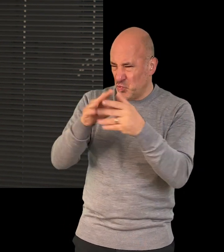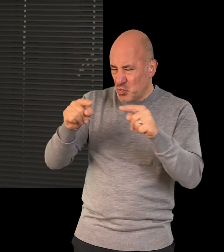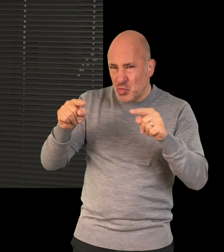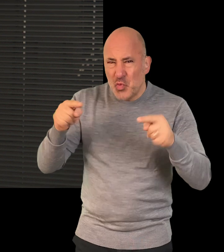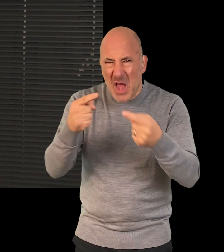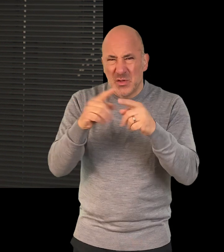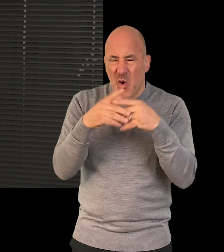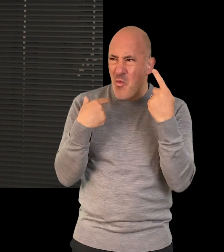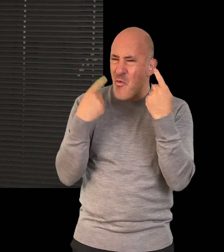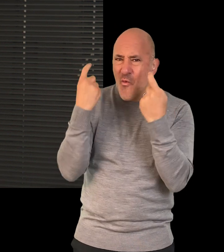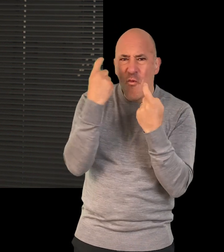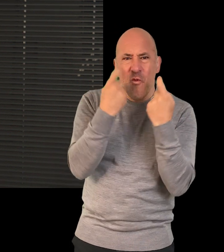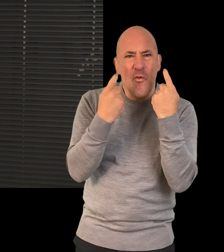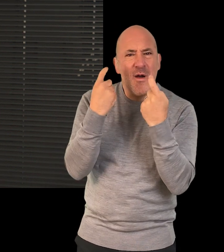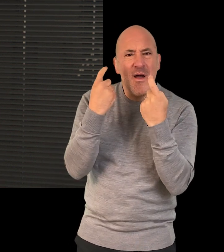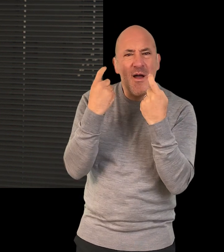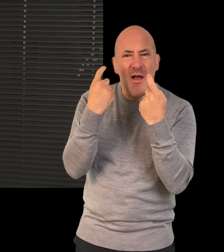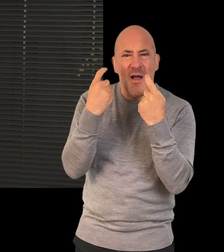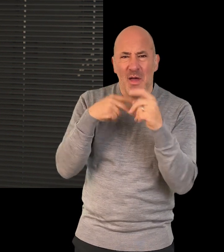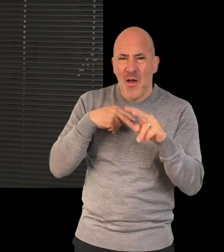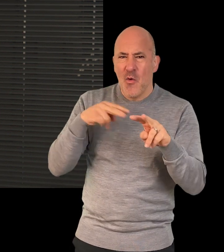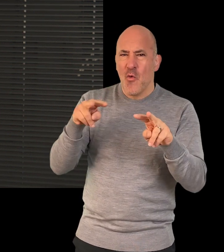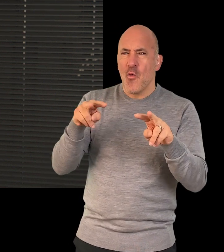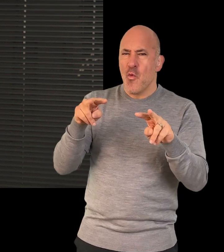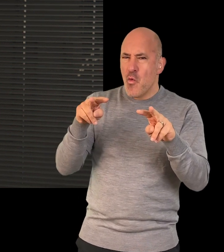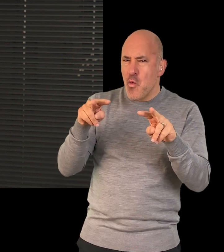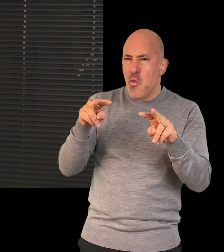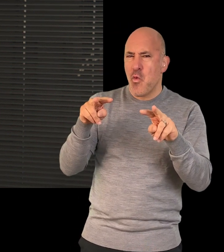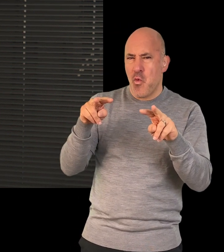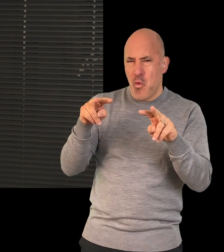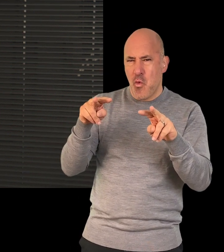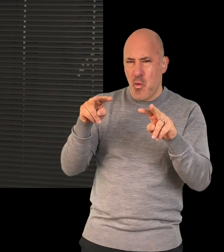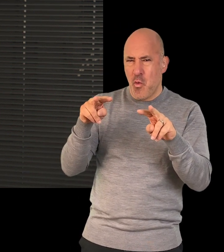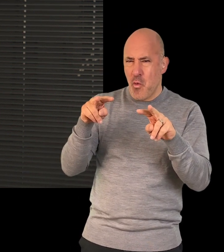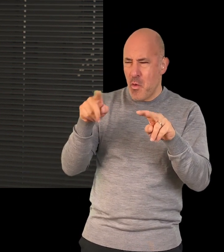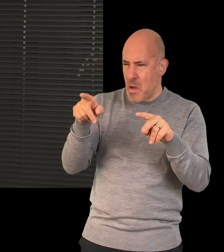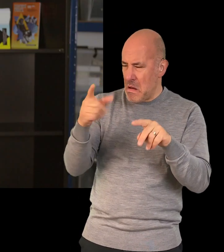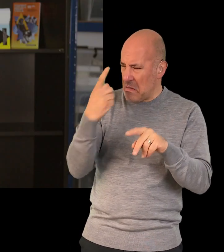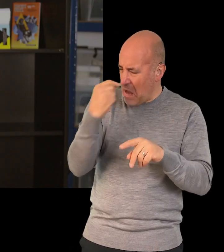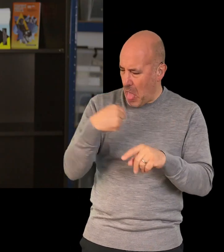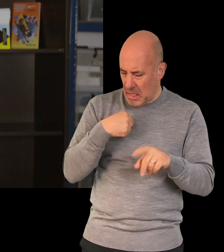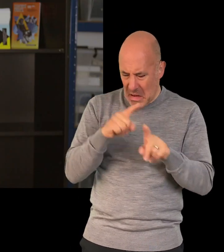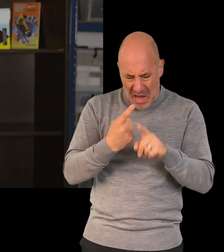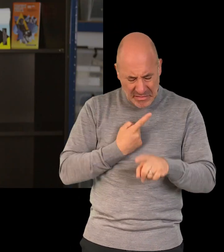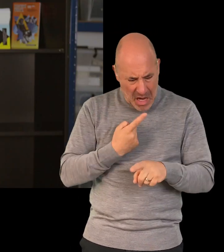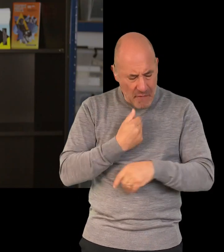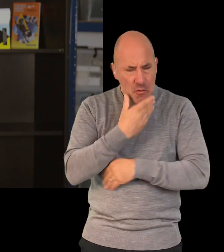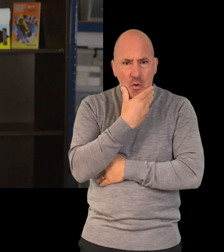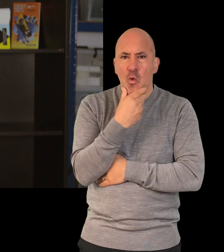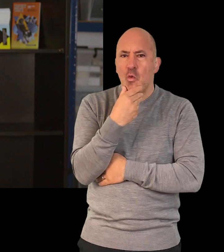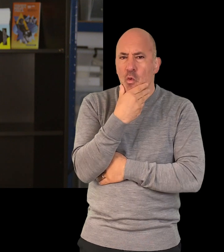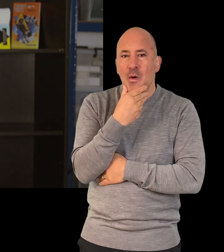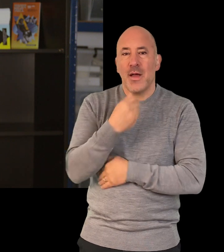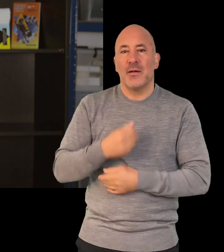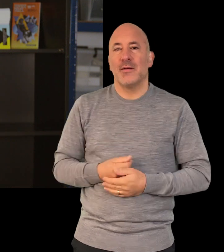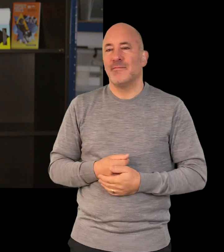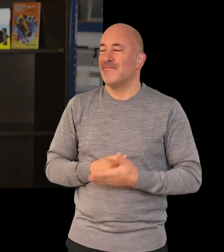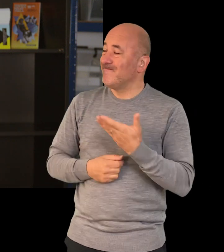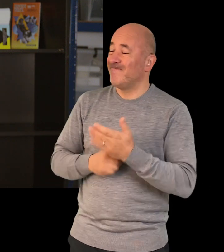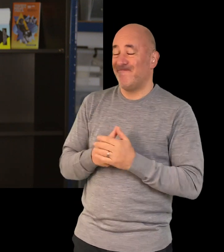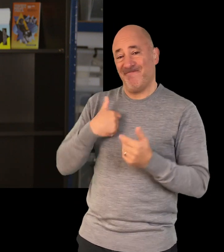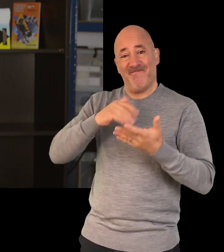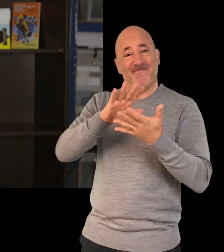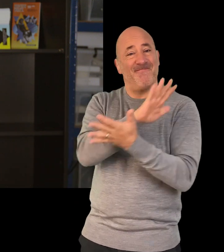in ways that then felt like I can see how that's something that I might be able to do. What I enjoy is